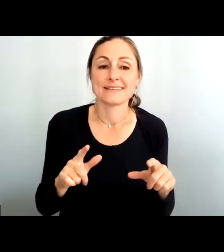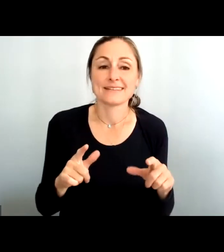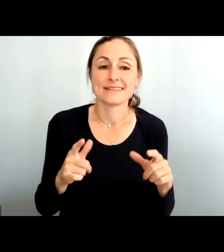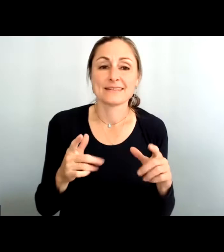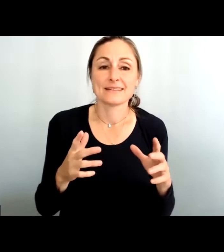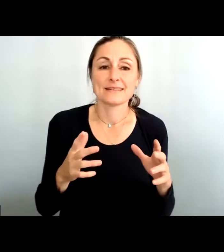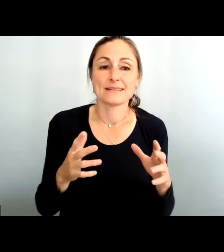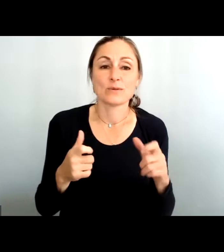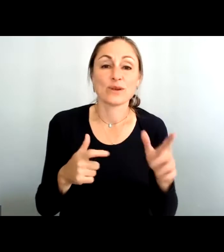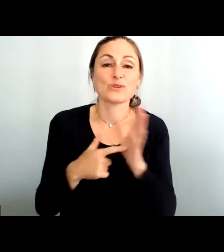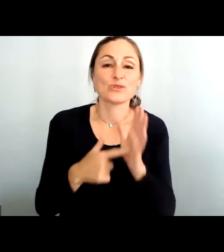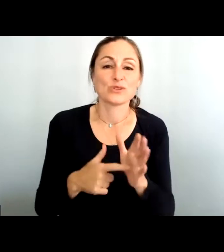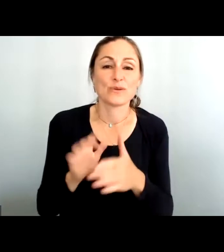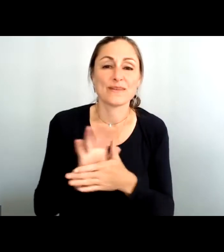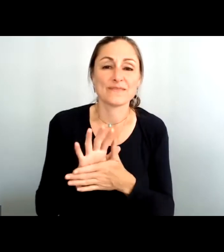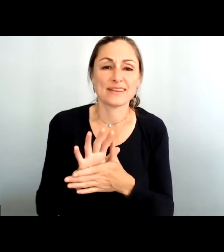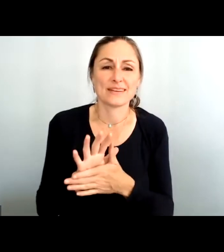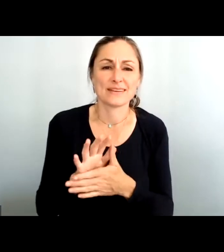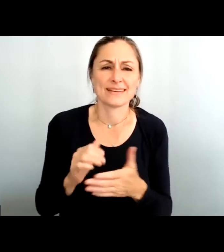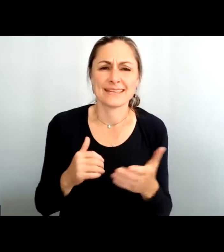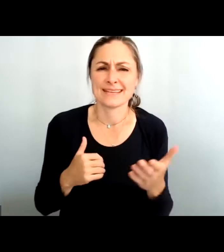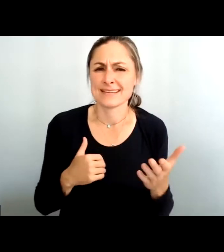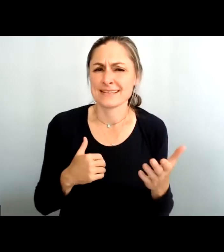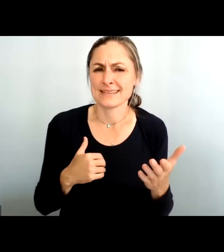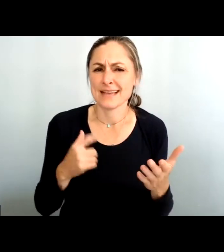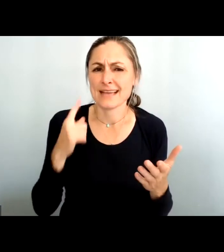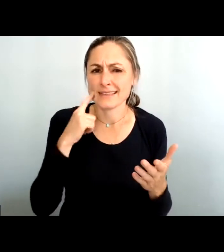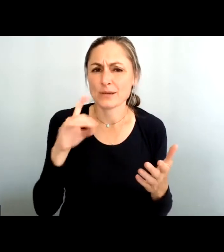show your video. Well, I think we did this last year,